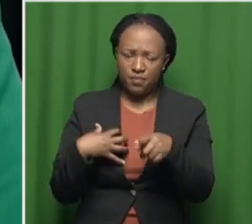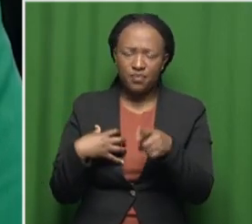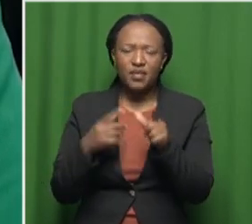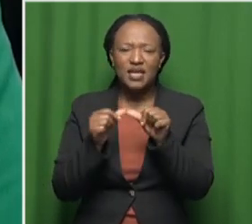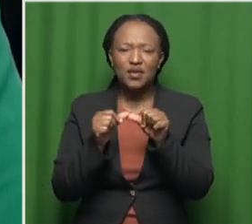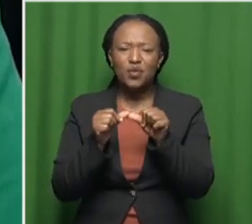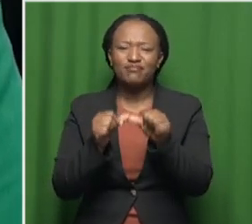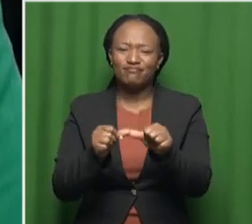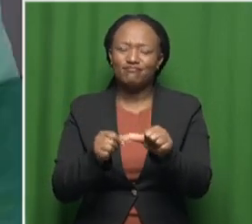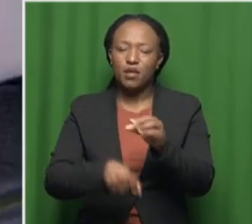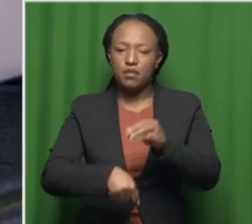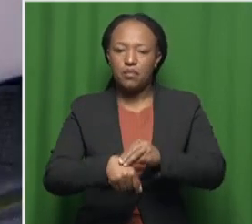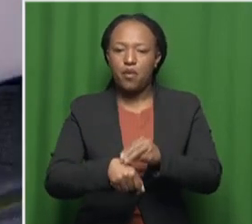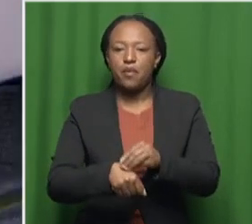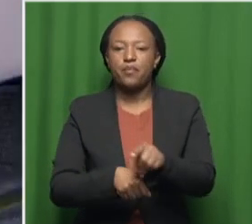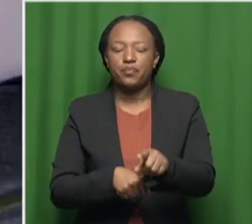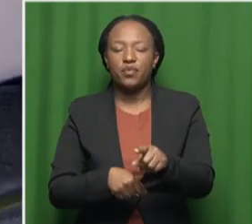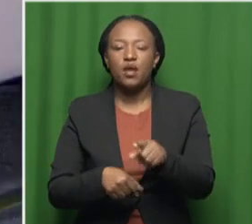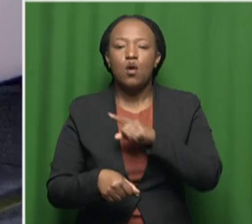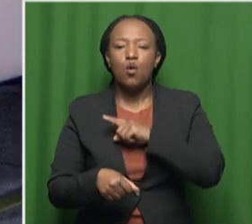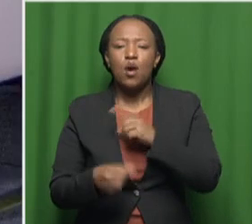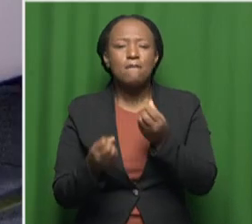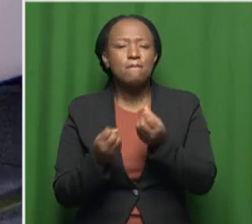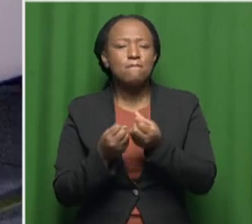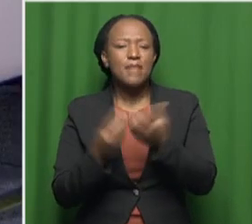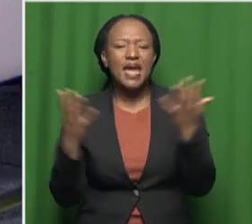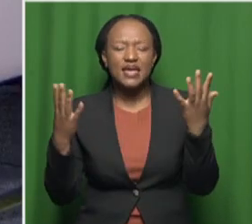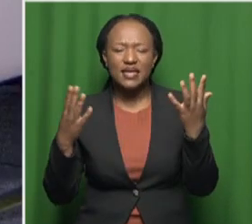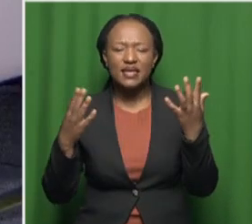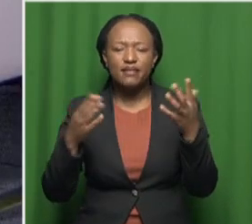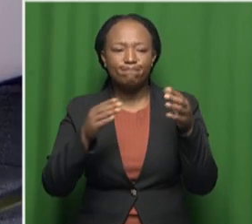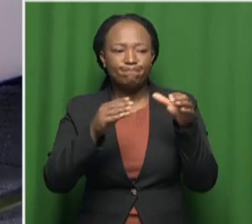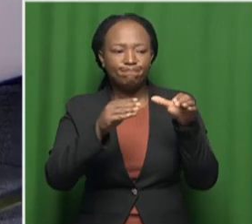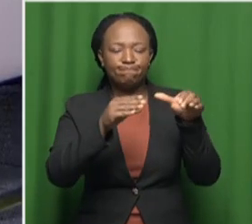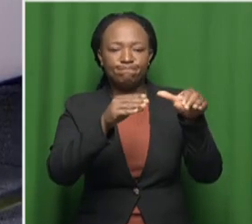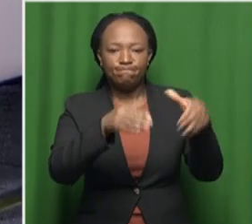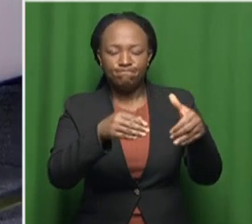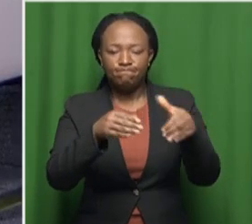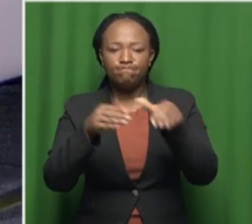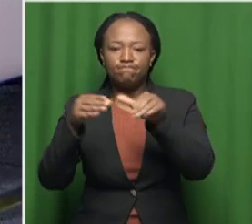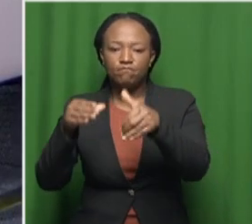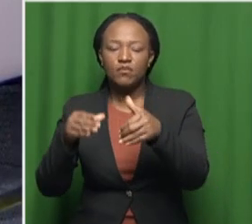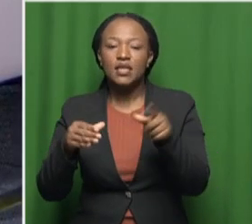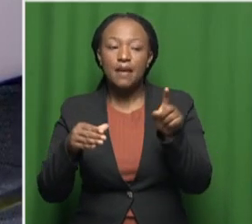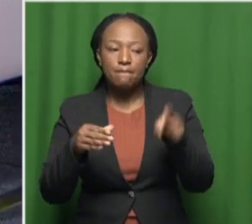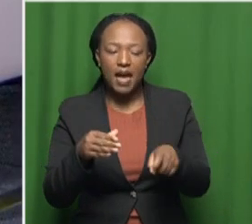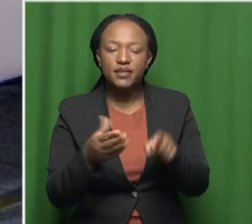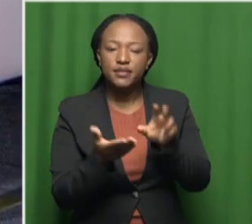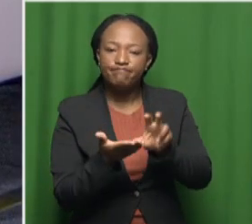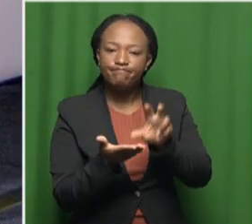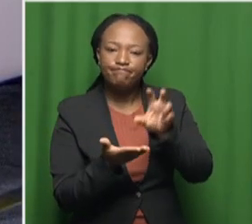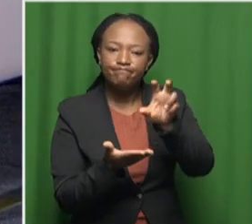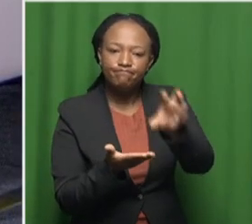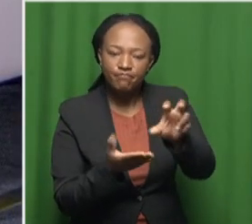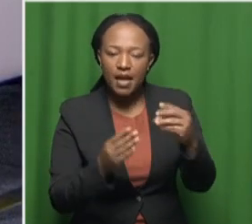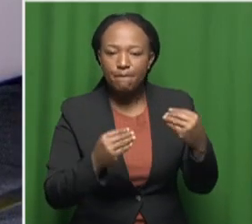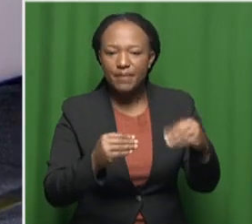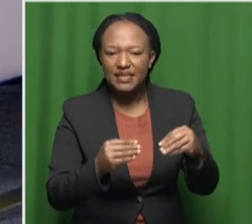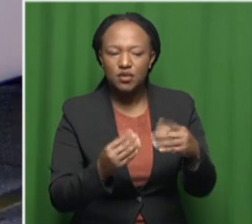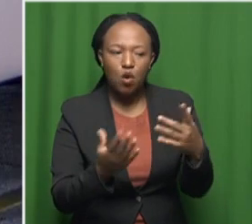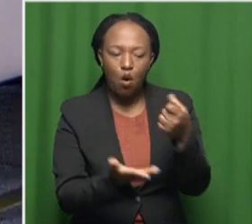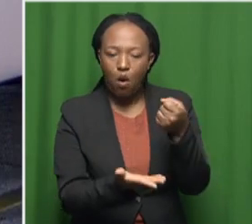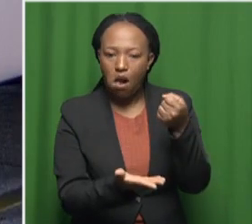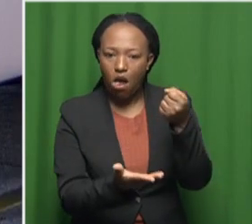continues to be a struggle. You have these various entities that are set up to fund small business development, but how do